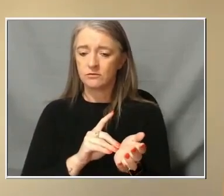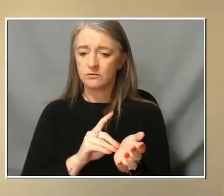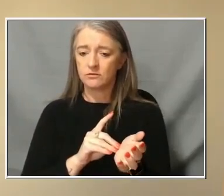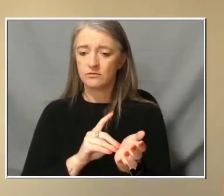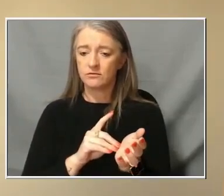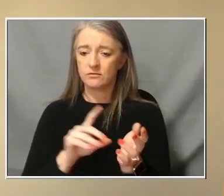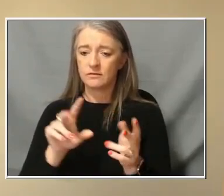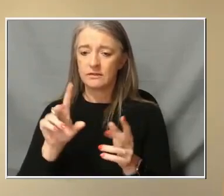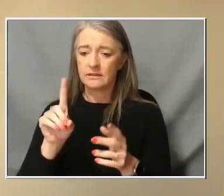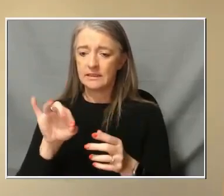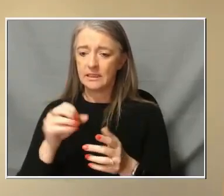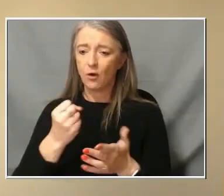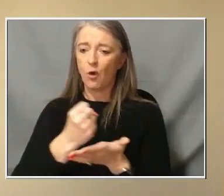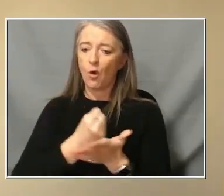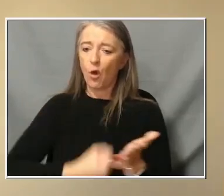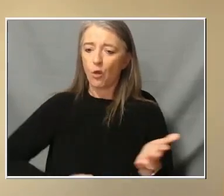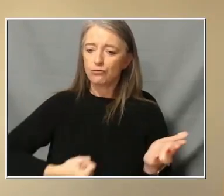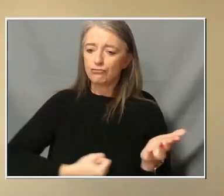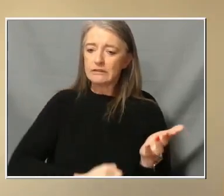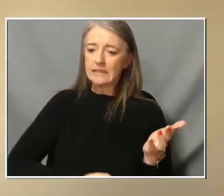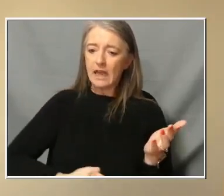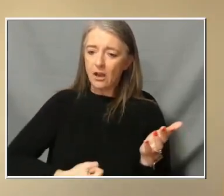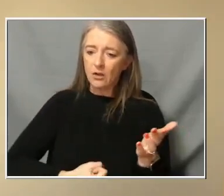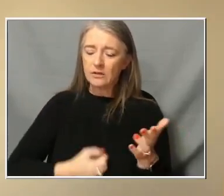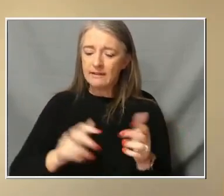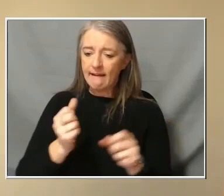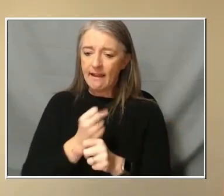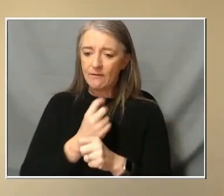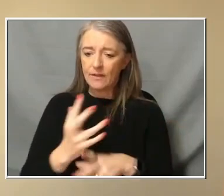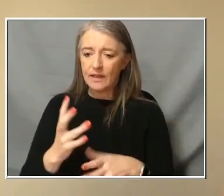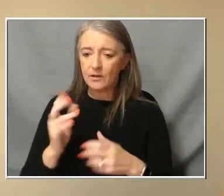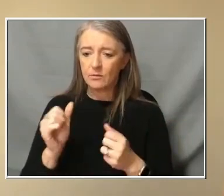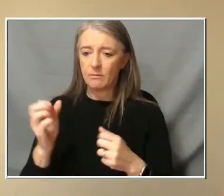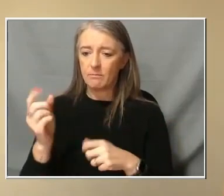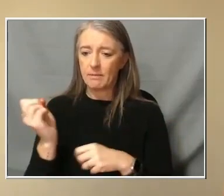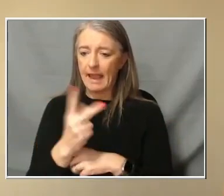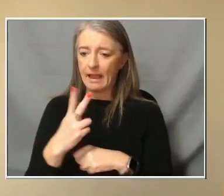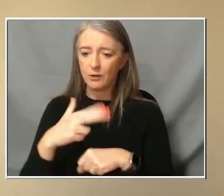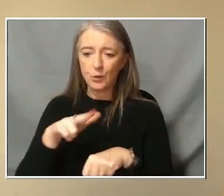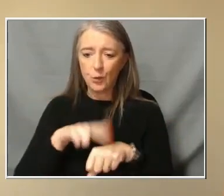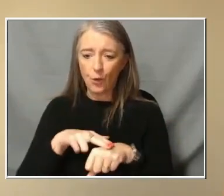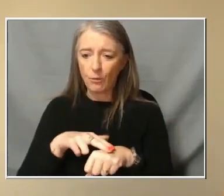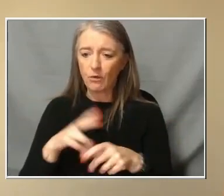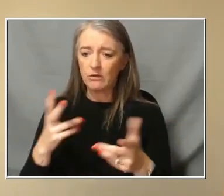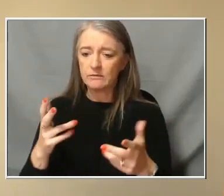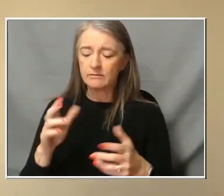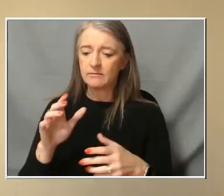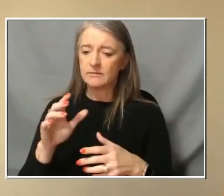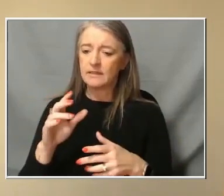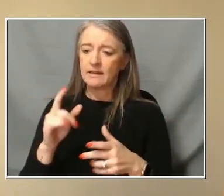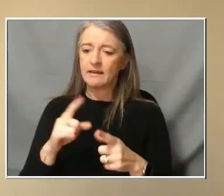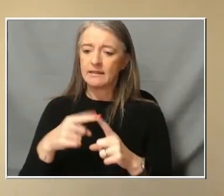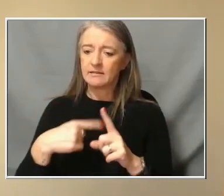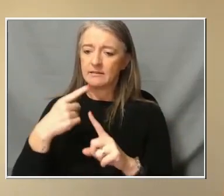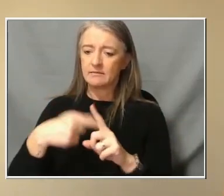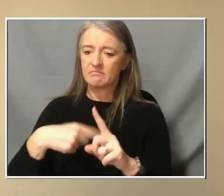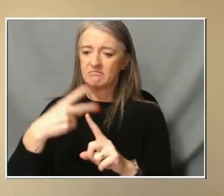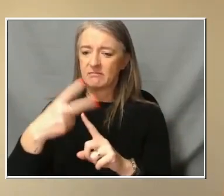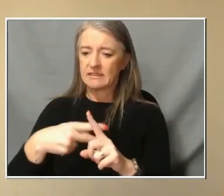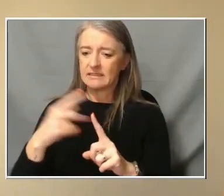They did an ultrasound. Everything with that came back normal. Came back a few months